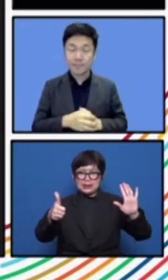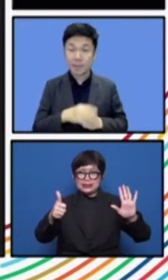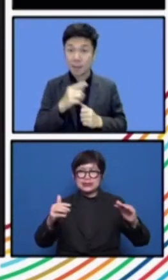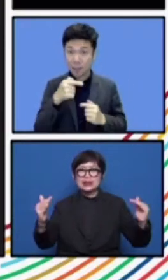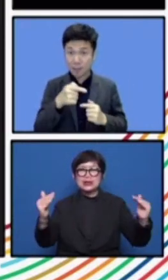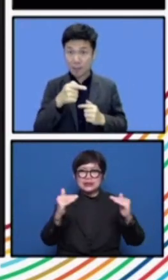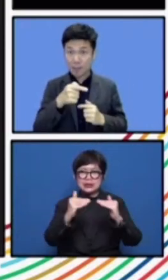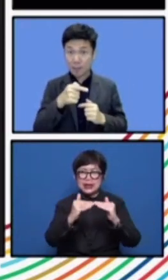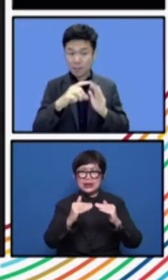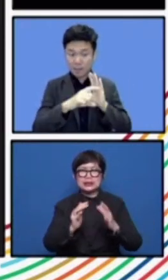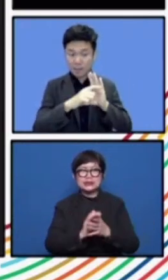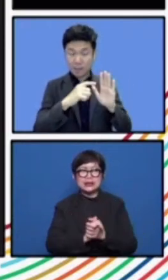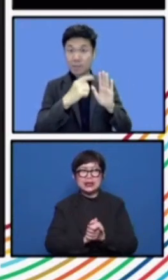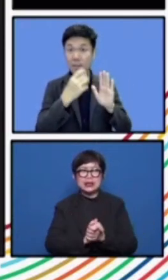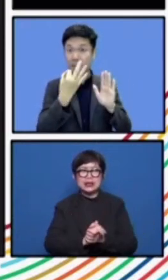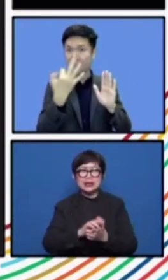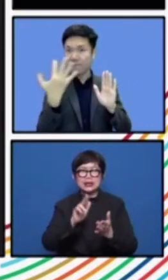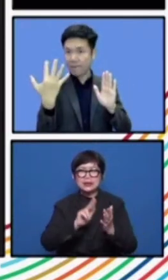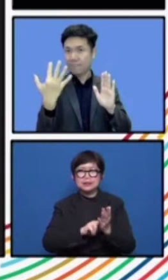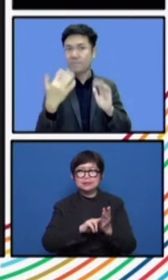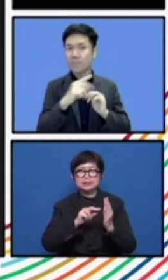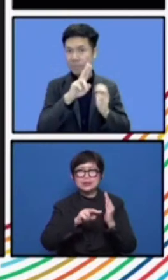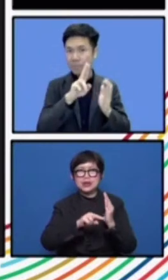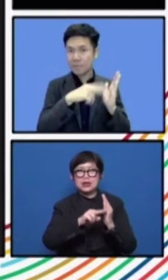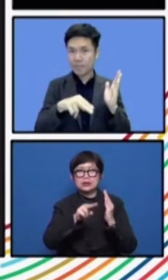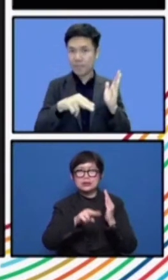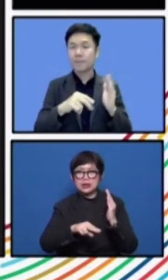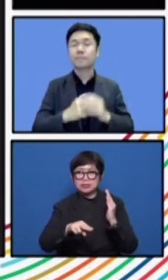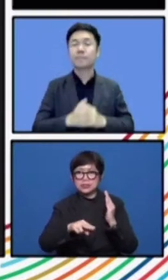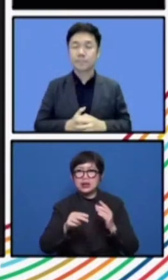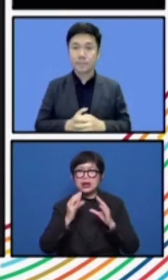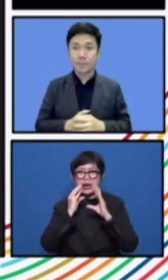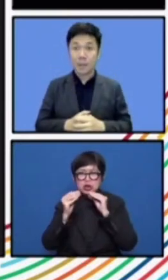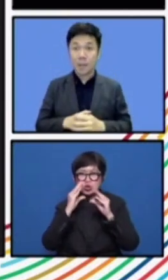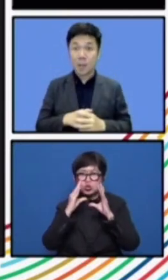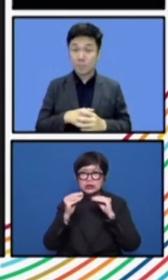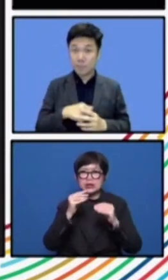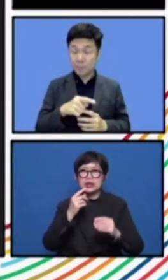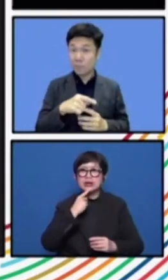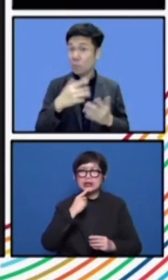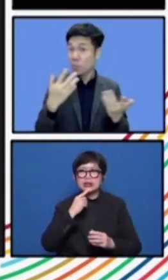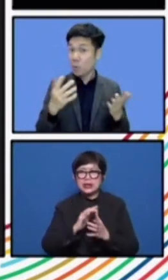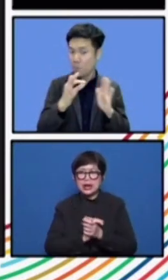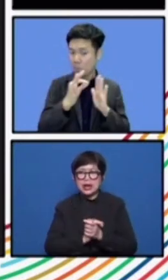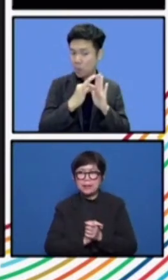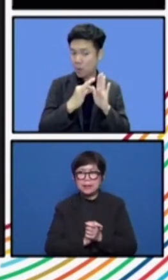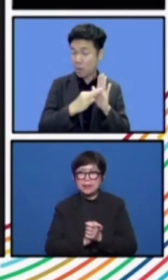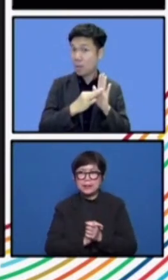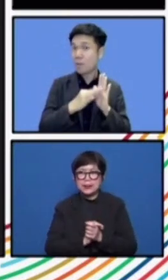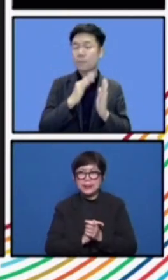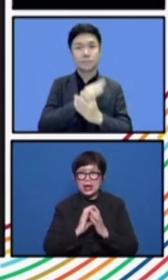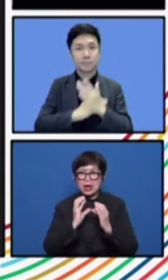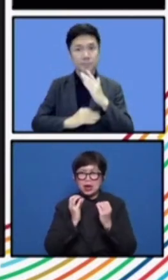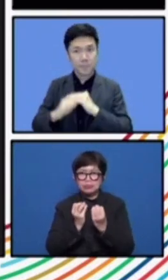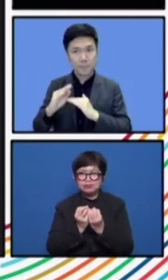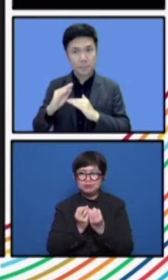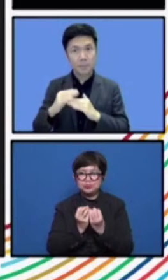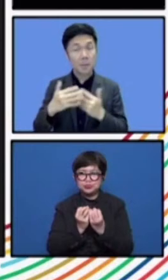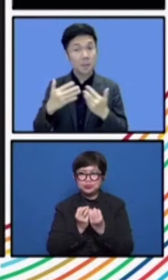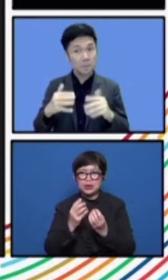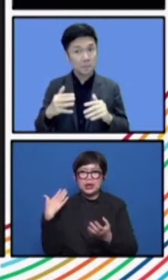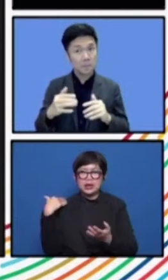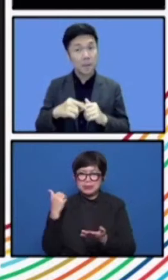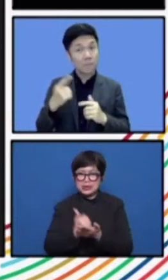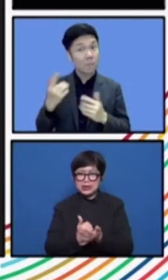of the convention this discussion that the committee on policy of person with disability which is responsible for